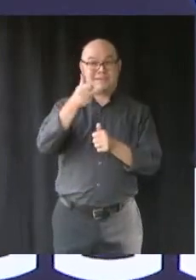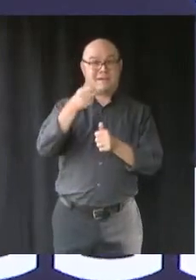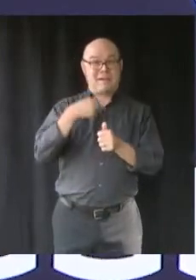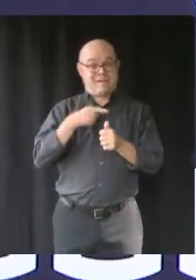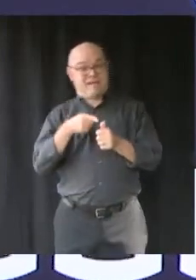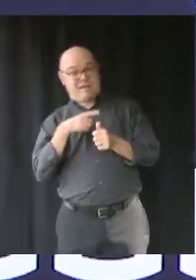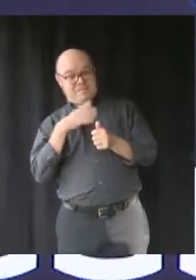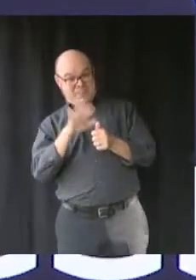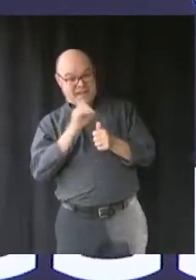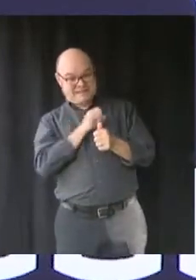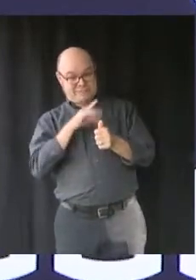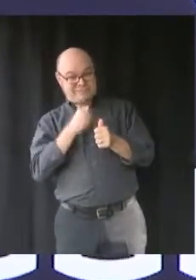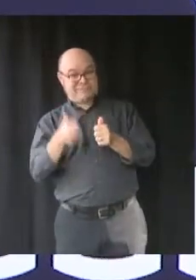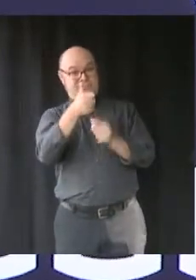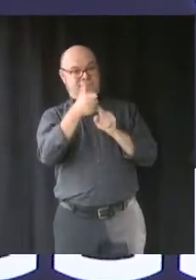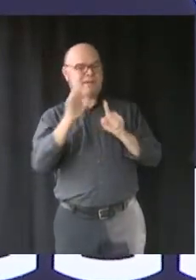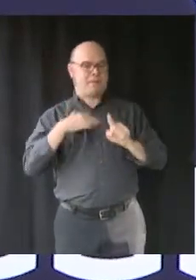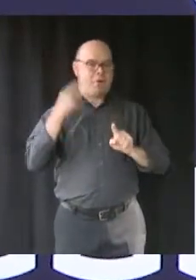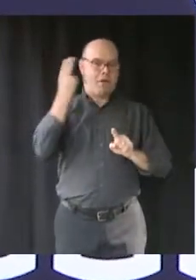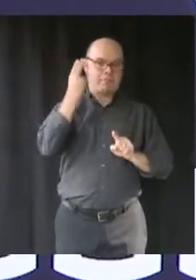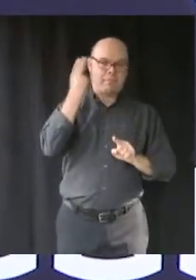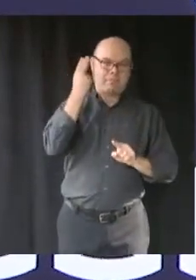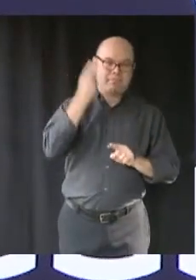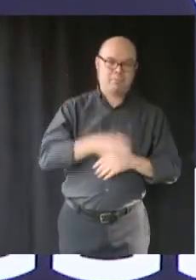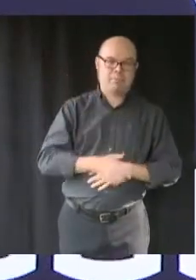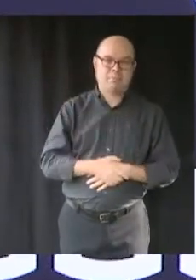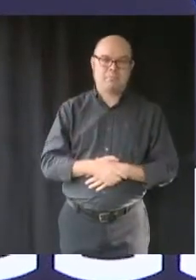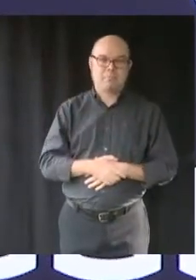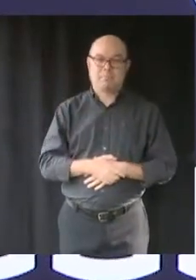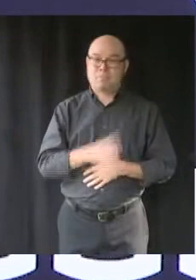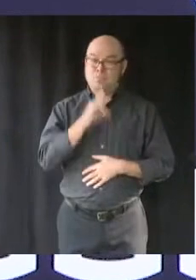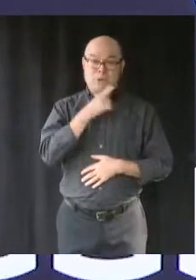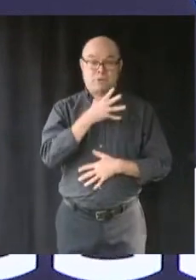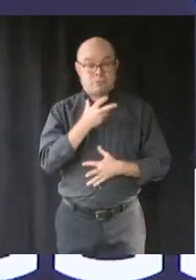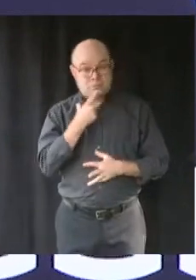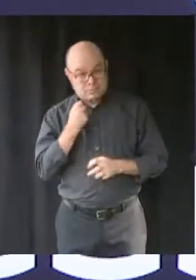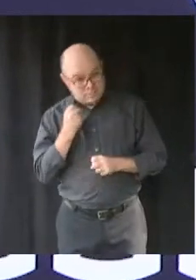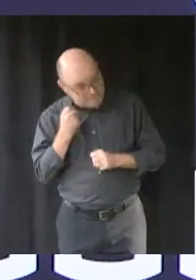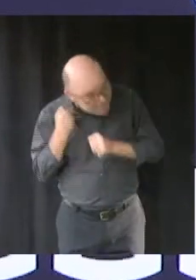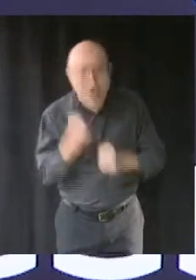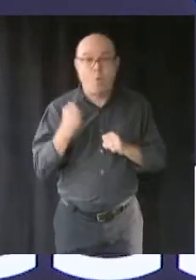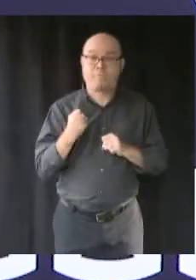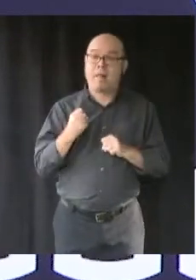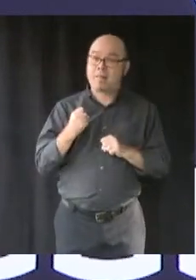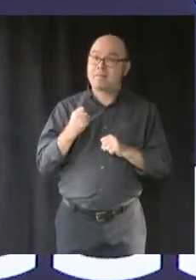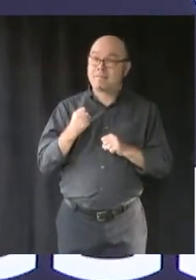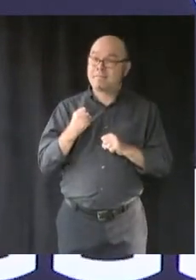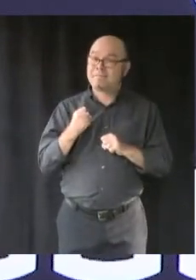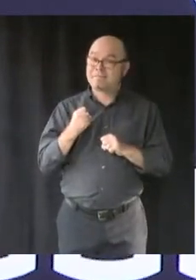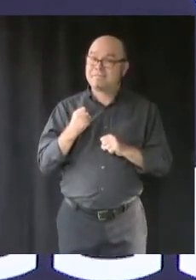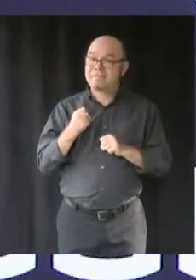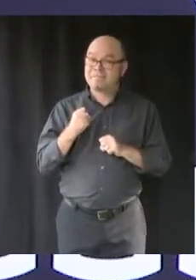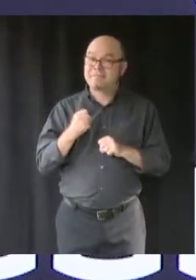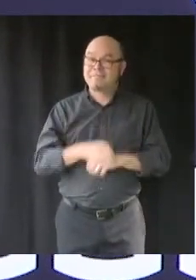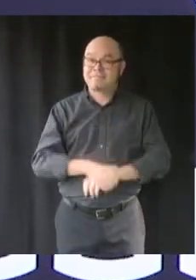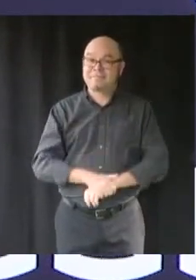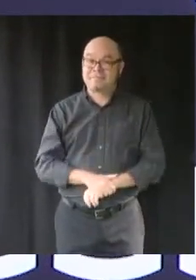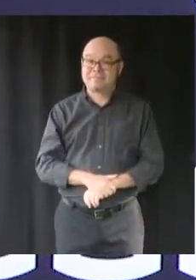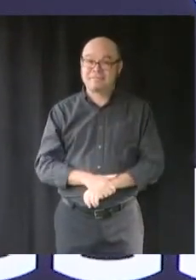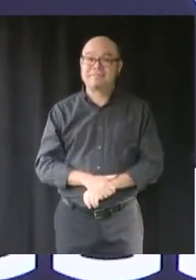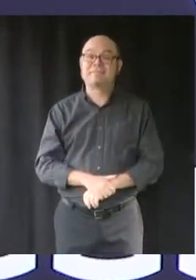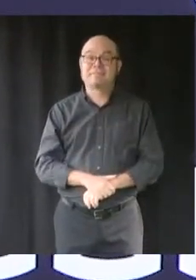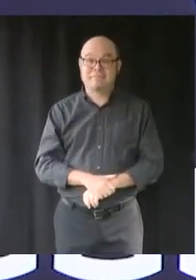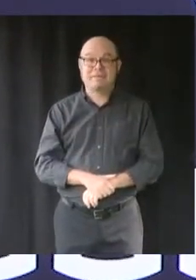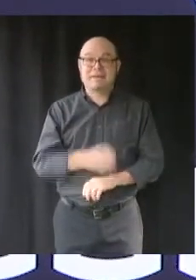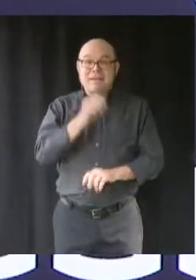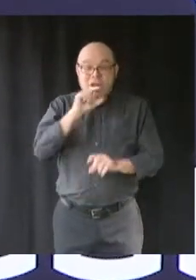is now. She's well known not only in her district, but across the state for her tenacious advocacy